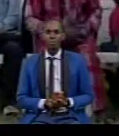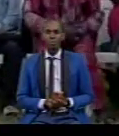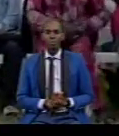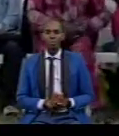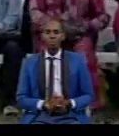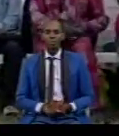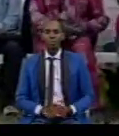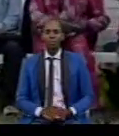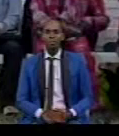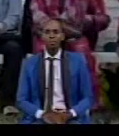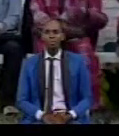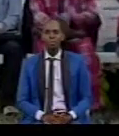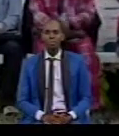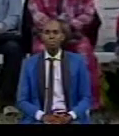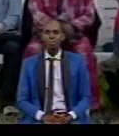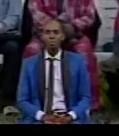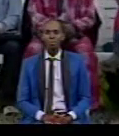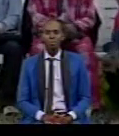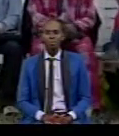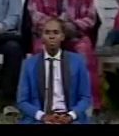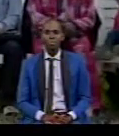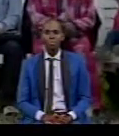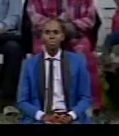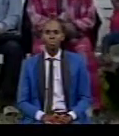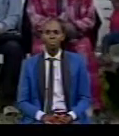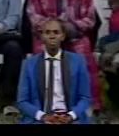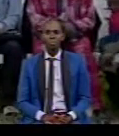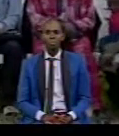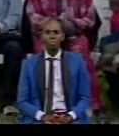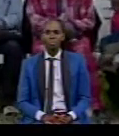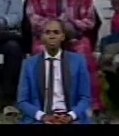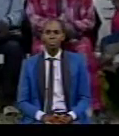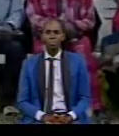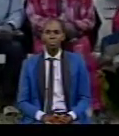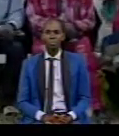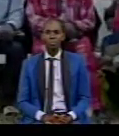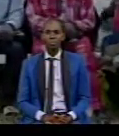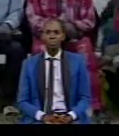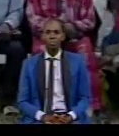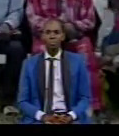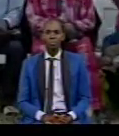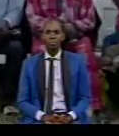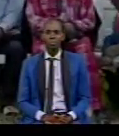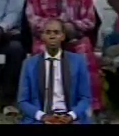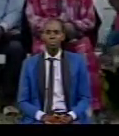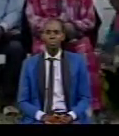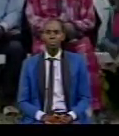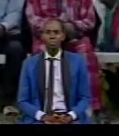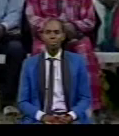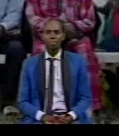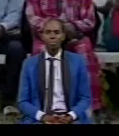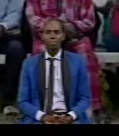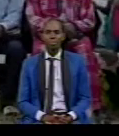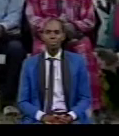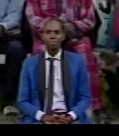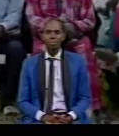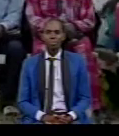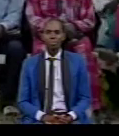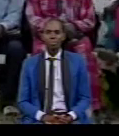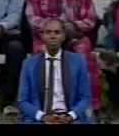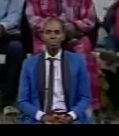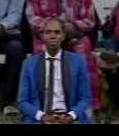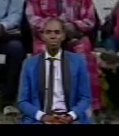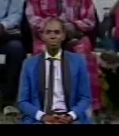I think... Okay, are you the owner? Yes, I am the owner. And you're still wearing the